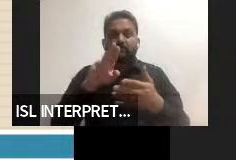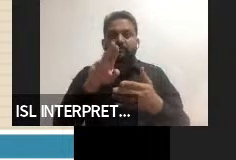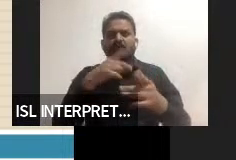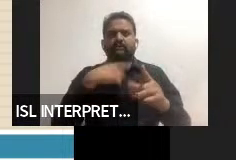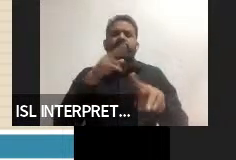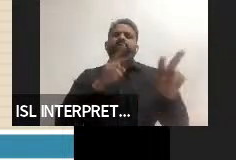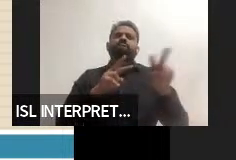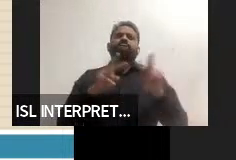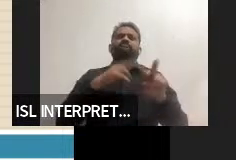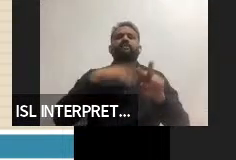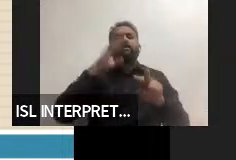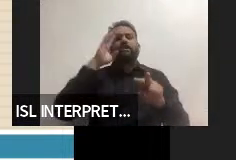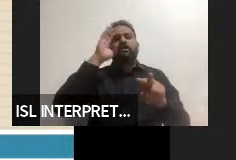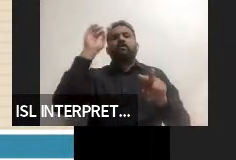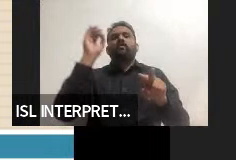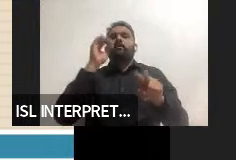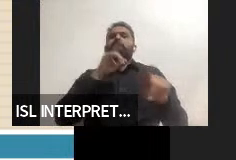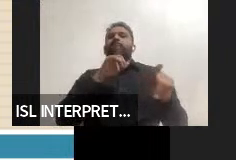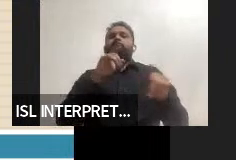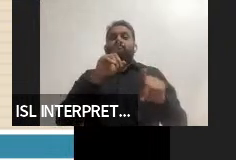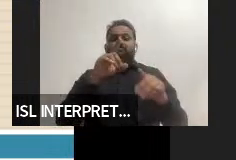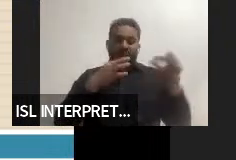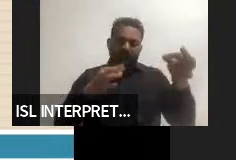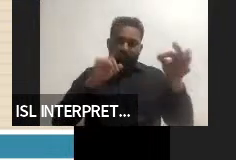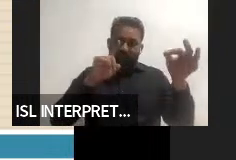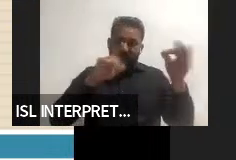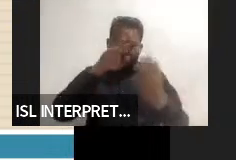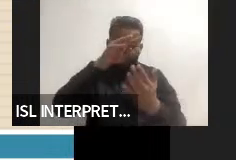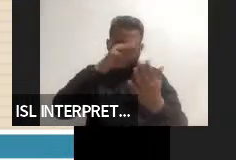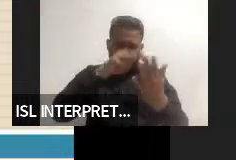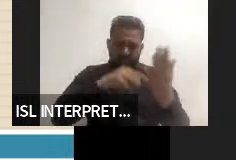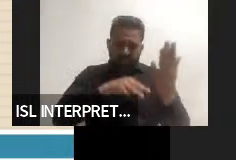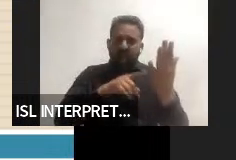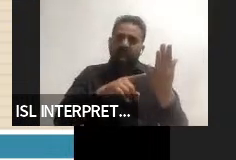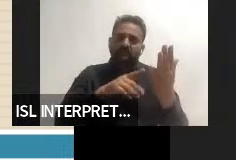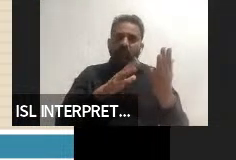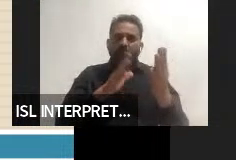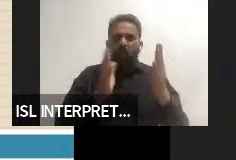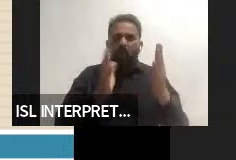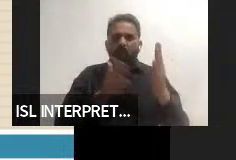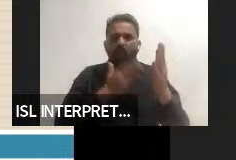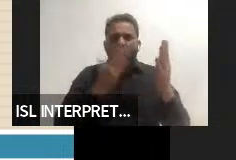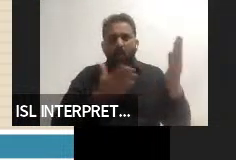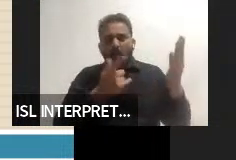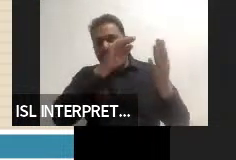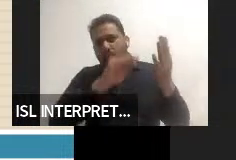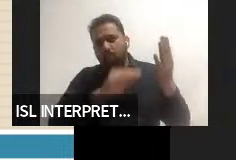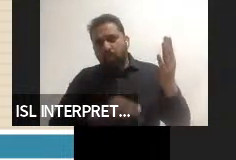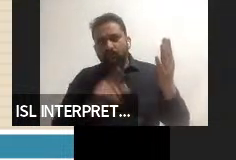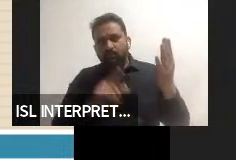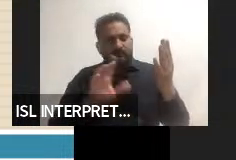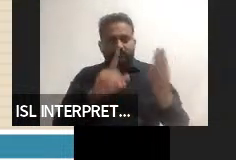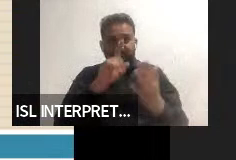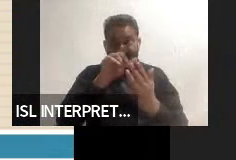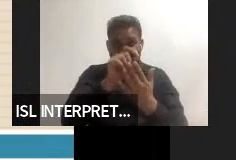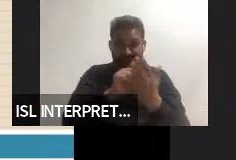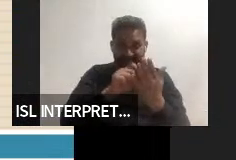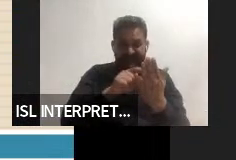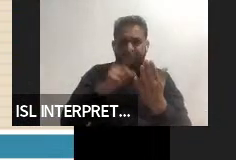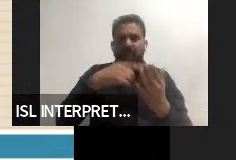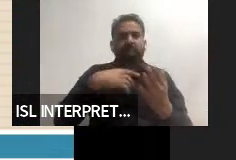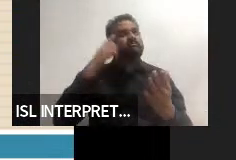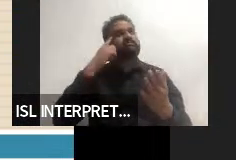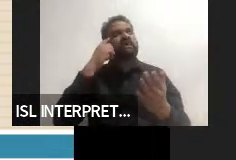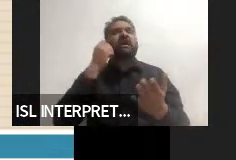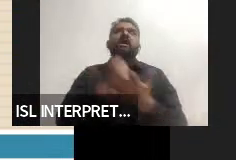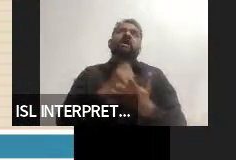It should not be more than one page, not be more than one page. But when you write it, don't be judgmental. If